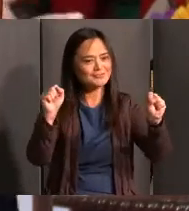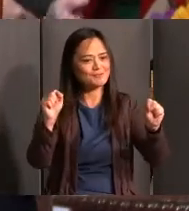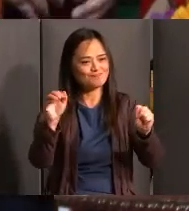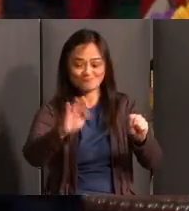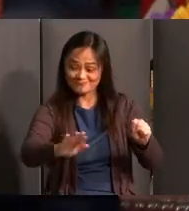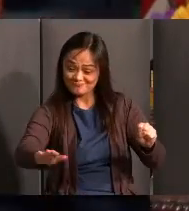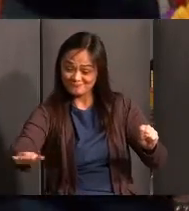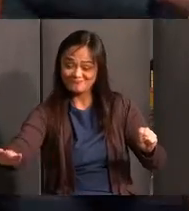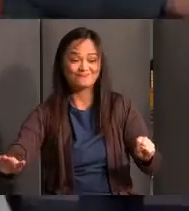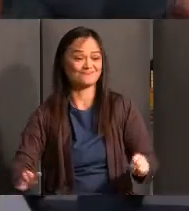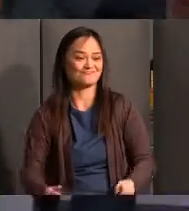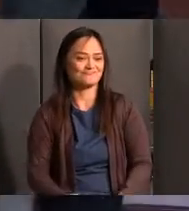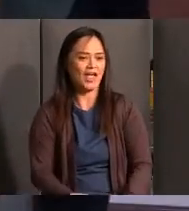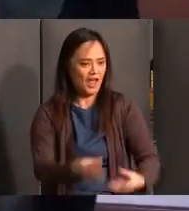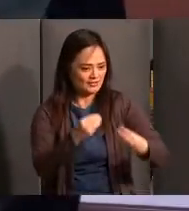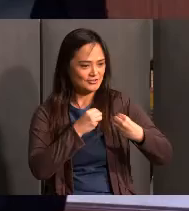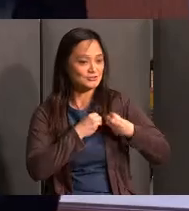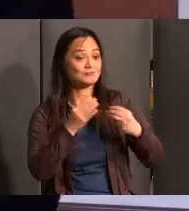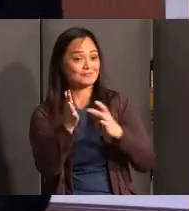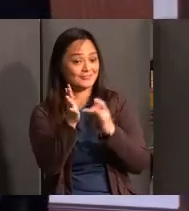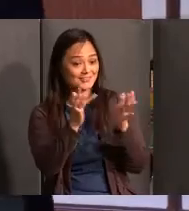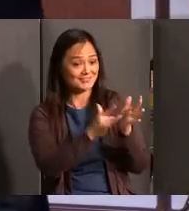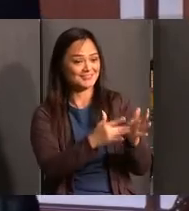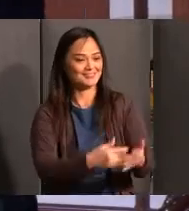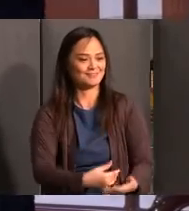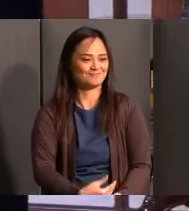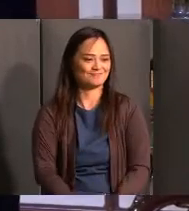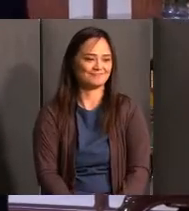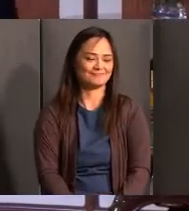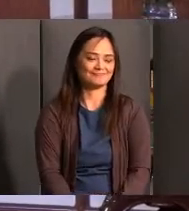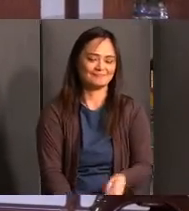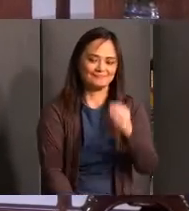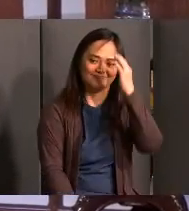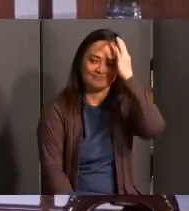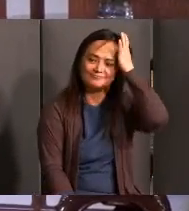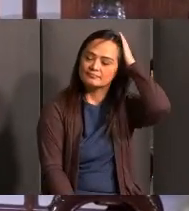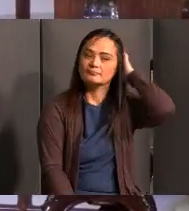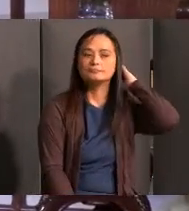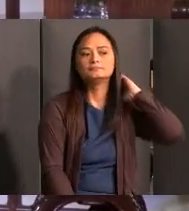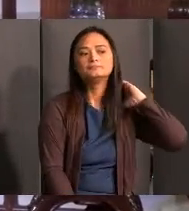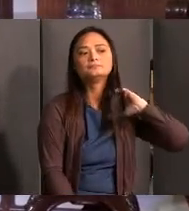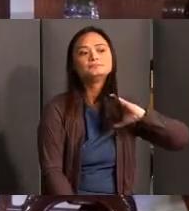works. Zealous of service. Zealous of ministry.